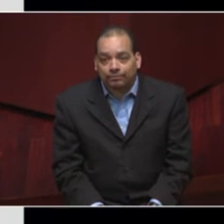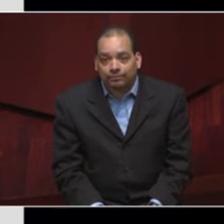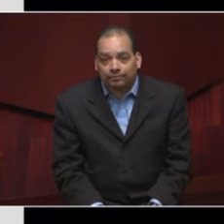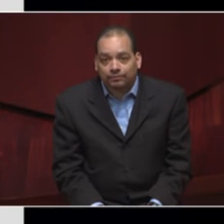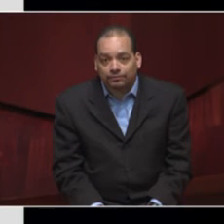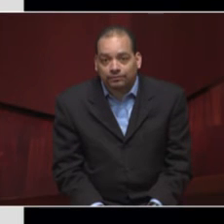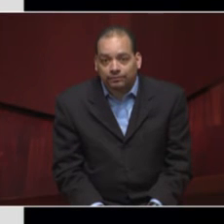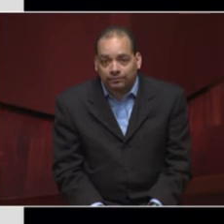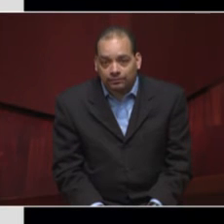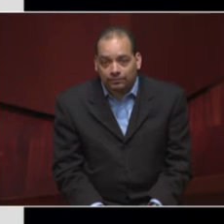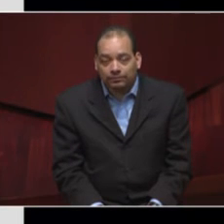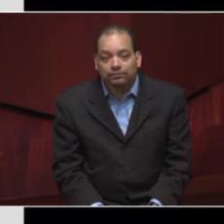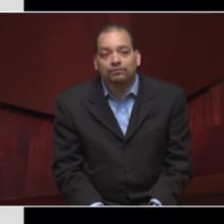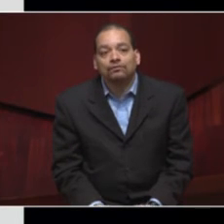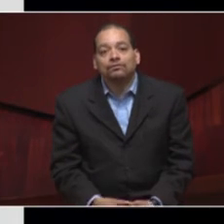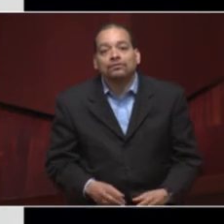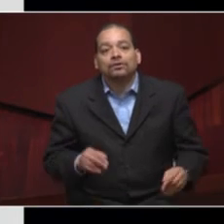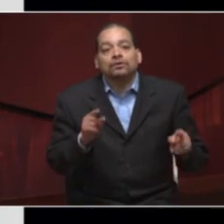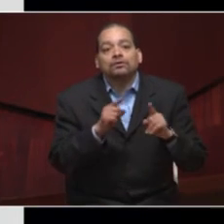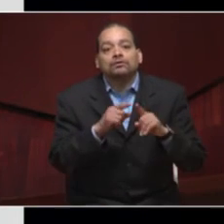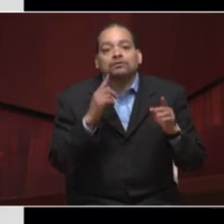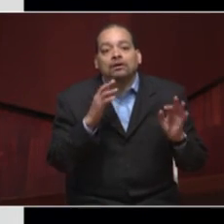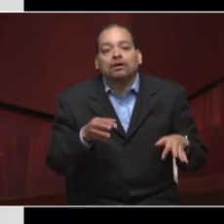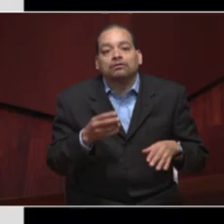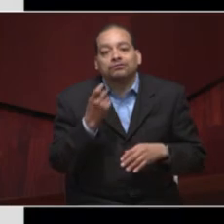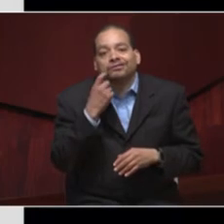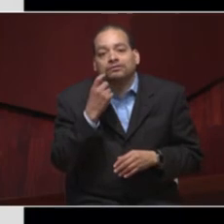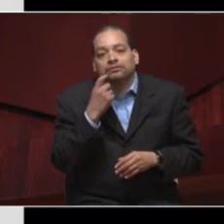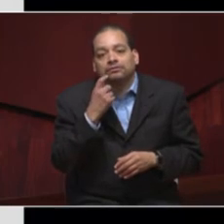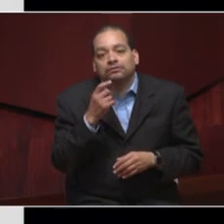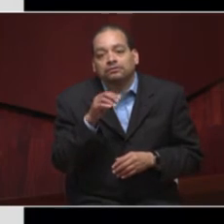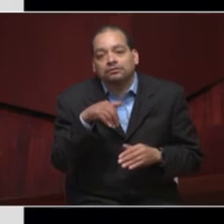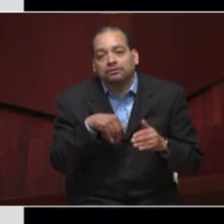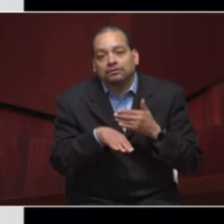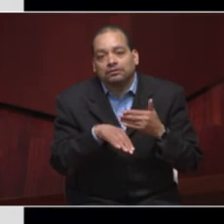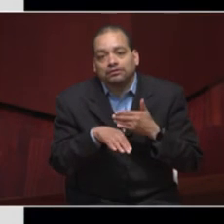a decision recently that access controls are now